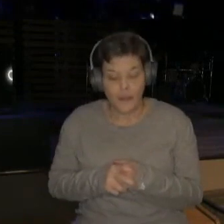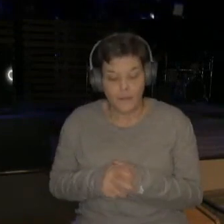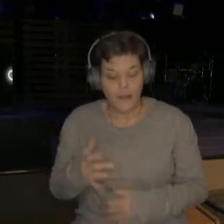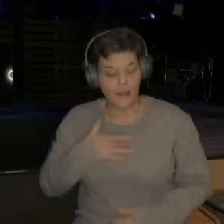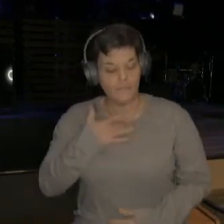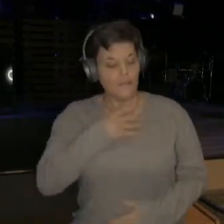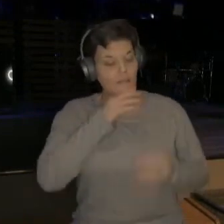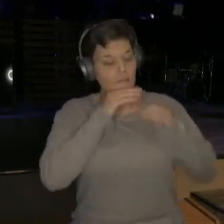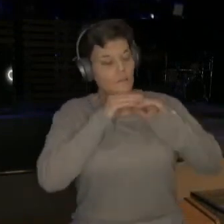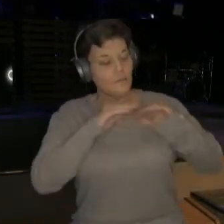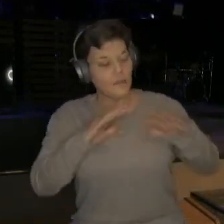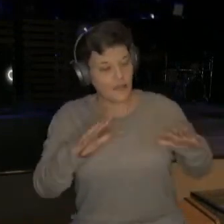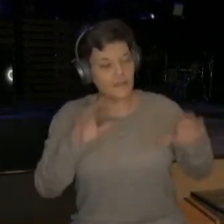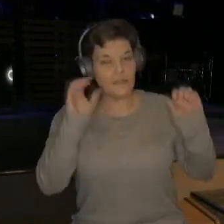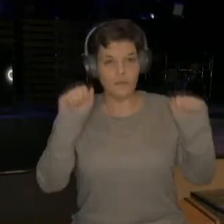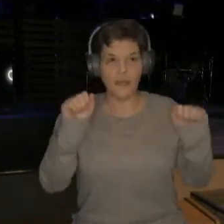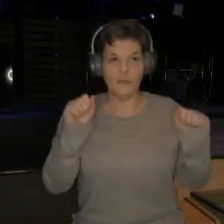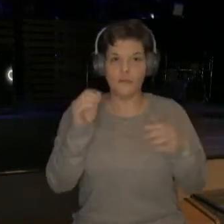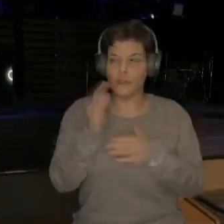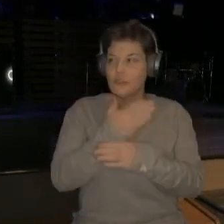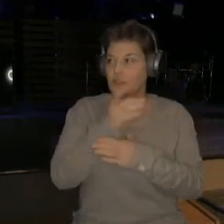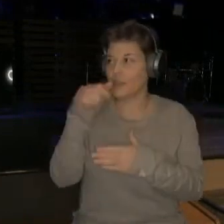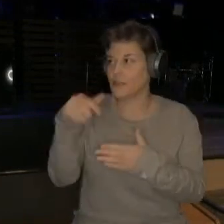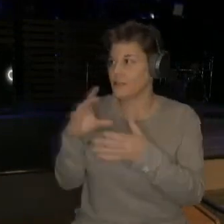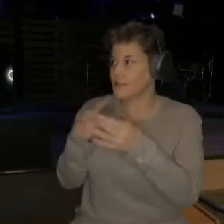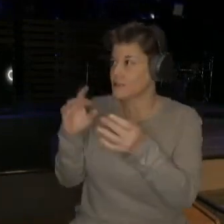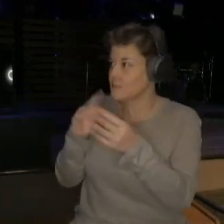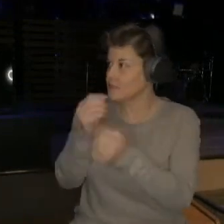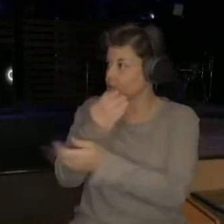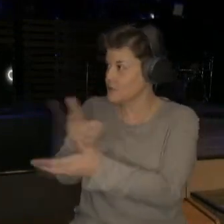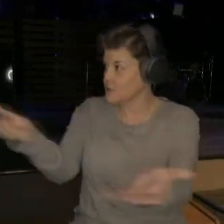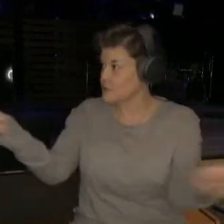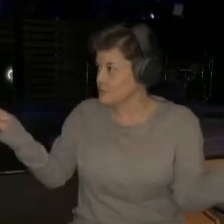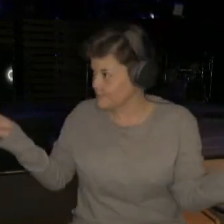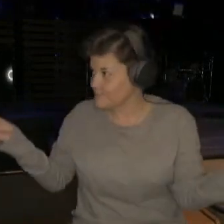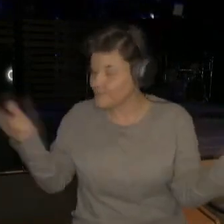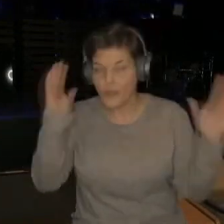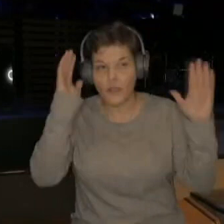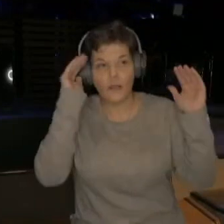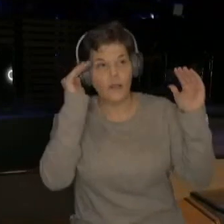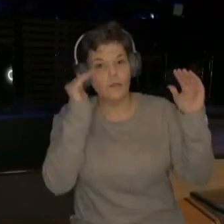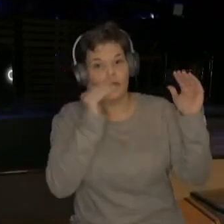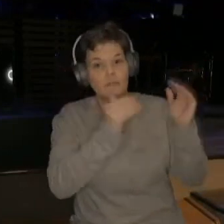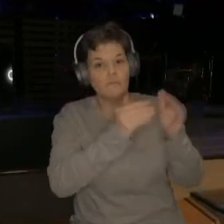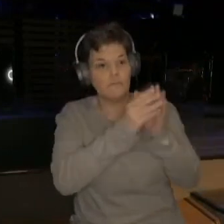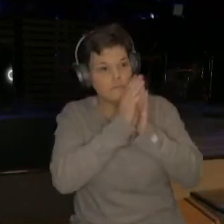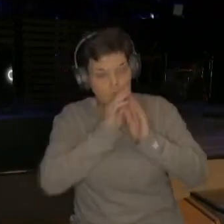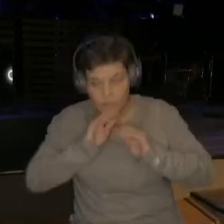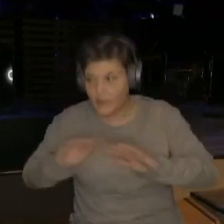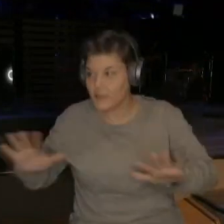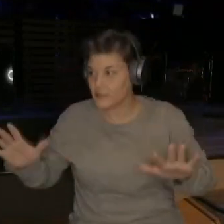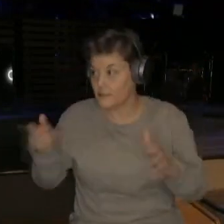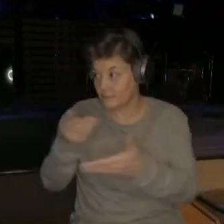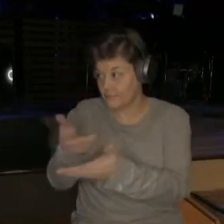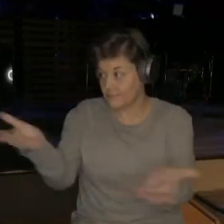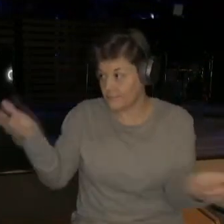this message to you, and I hope that you will also be blessed by it. Would you join me in prayer?